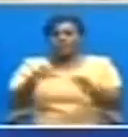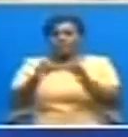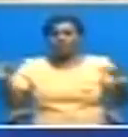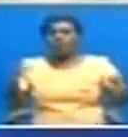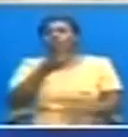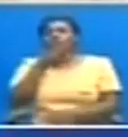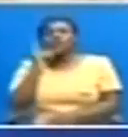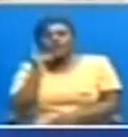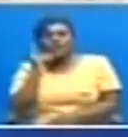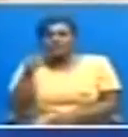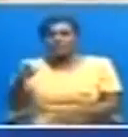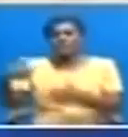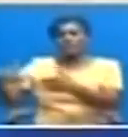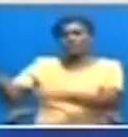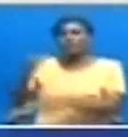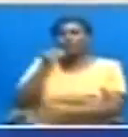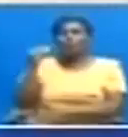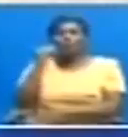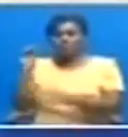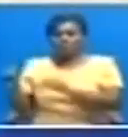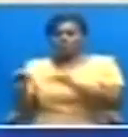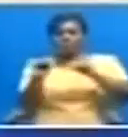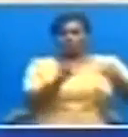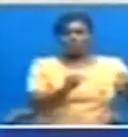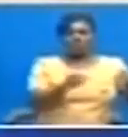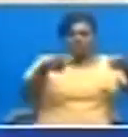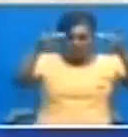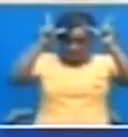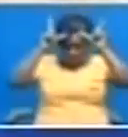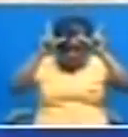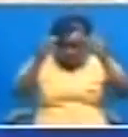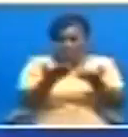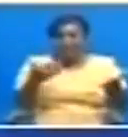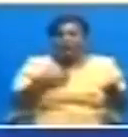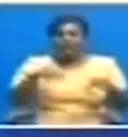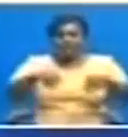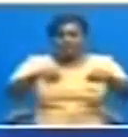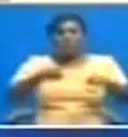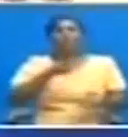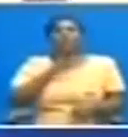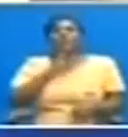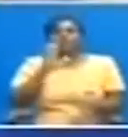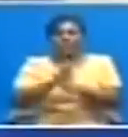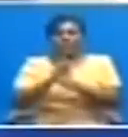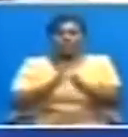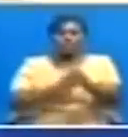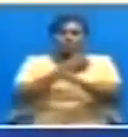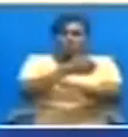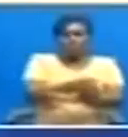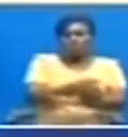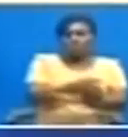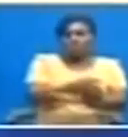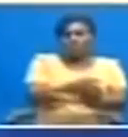seasons, the Pokot leave their permanent settlements and move their cattle to where there is pasture and water, often crossing forcibly into